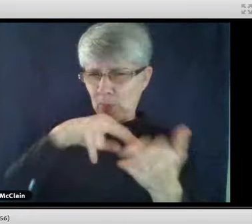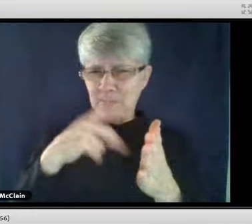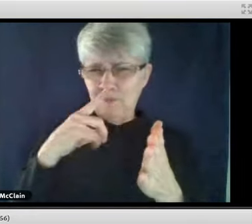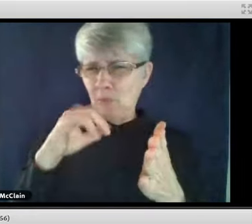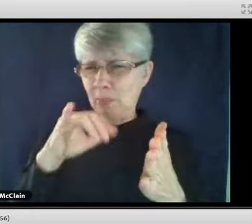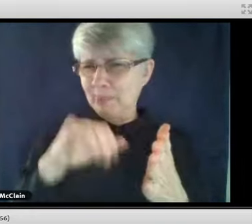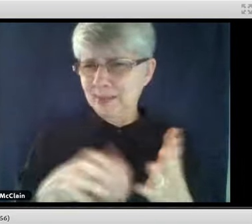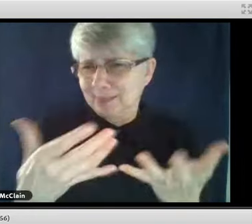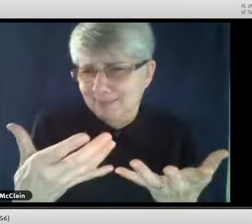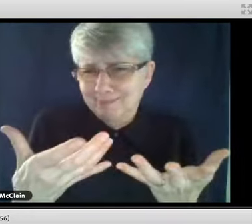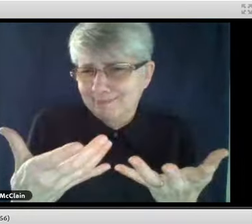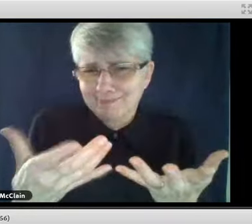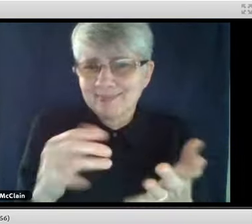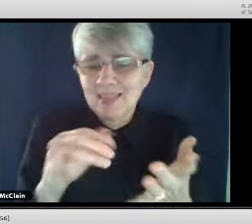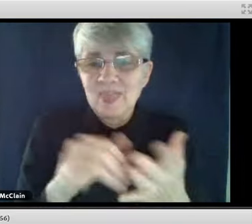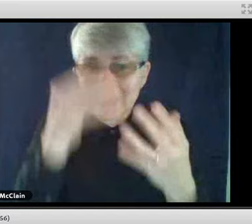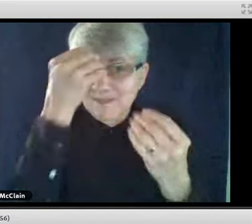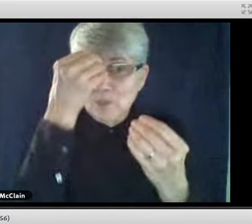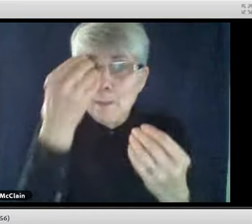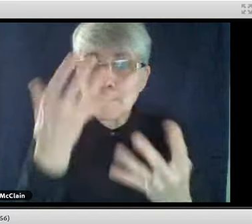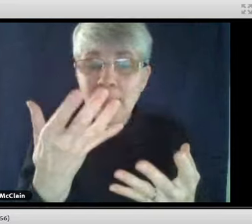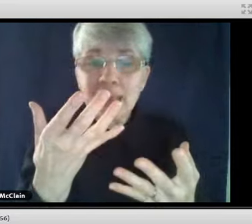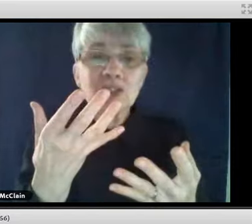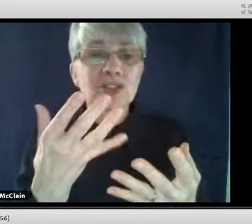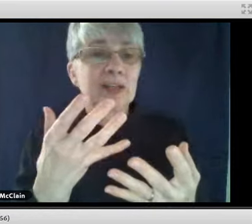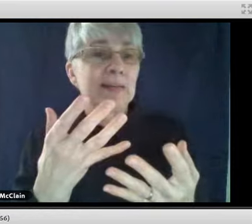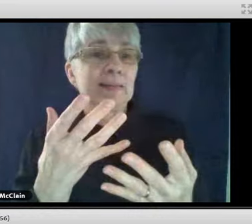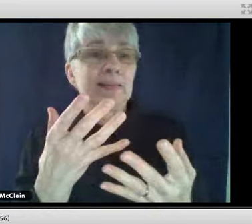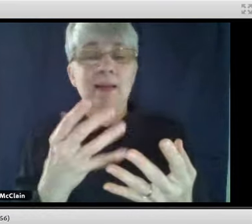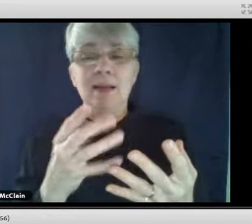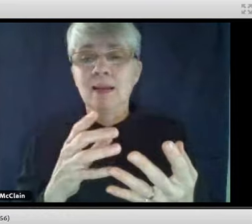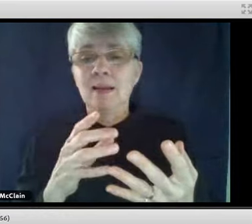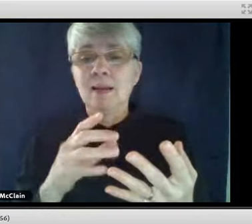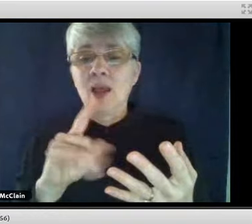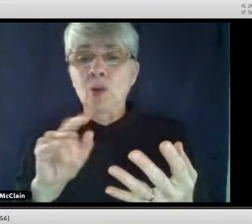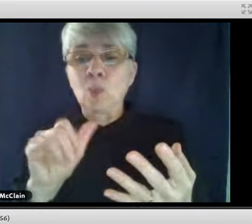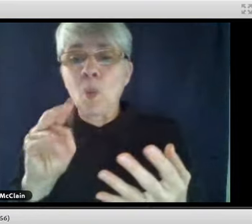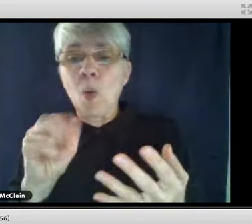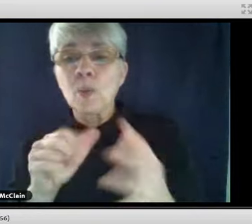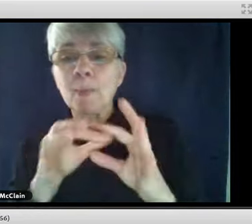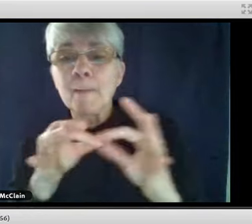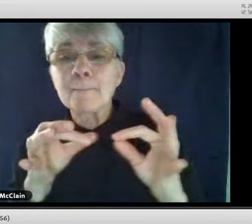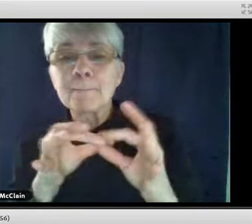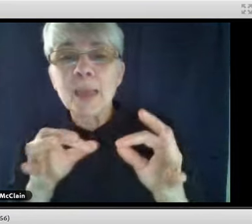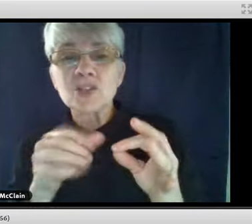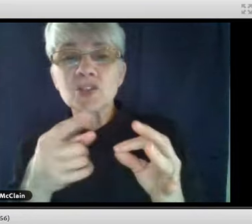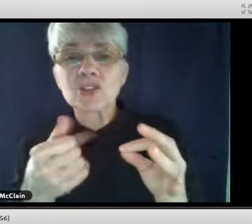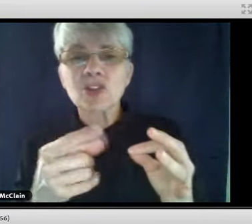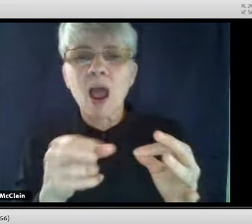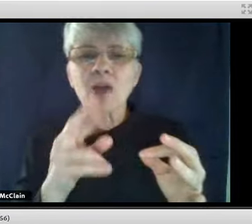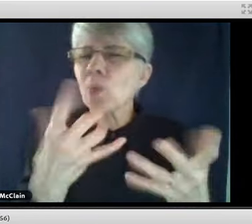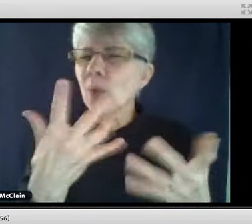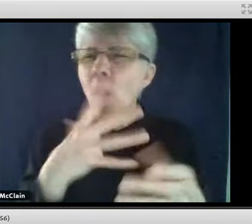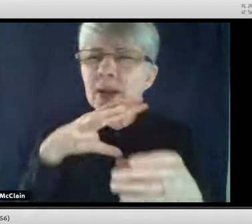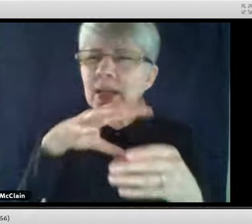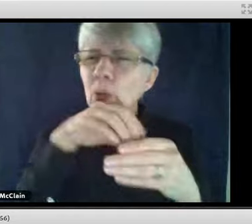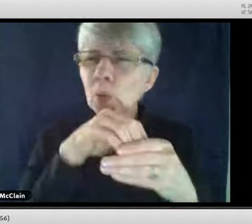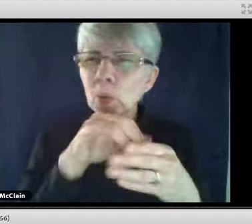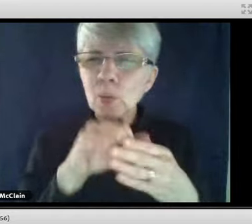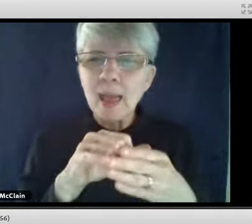This information, right? So Kamara mentioned genre. We already include genre information. We already